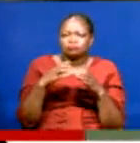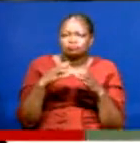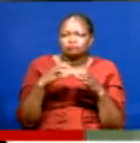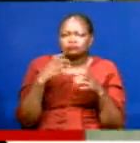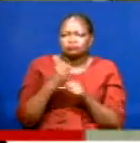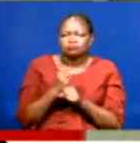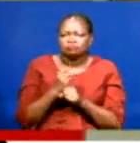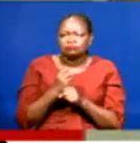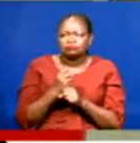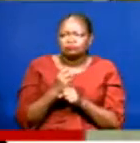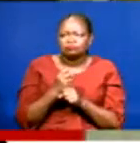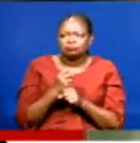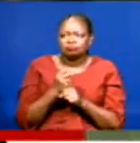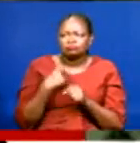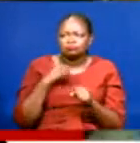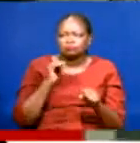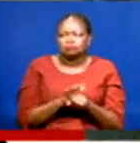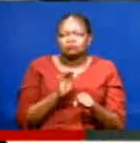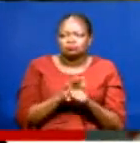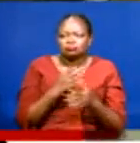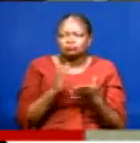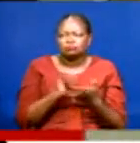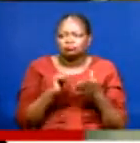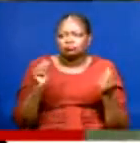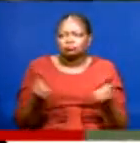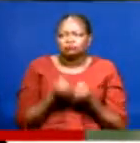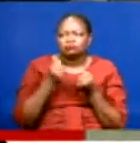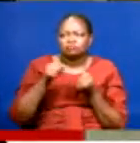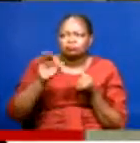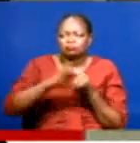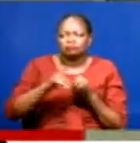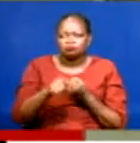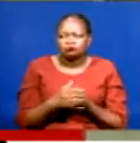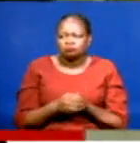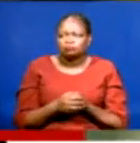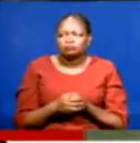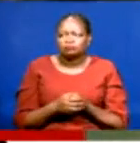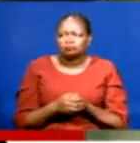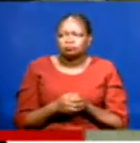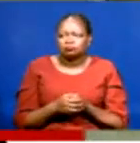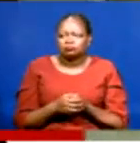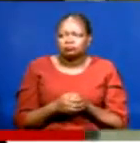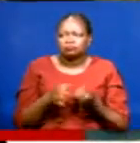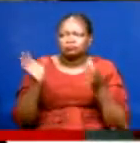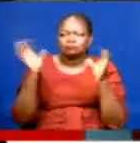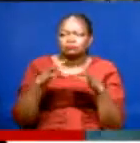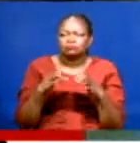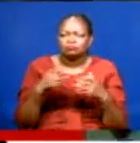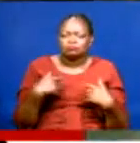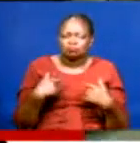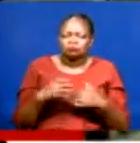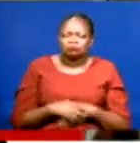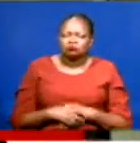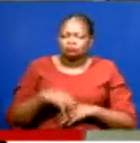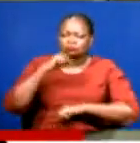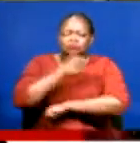here, there's a lot of things that is going on around within the BoxGirls itself, in the community. We have school